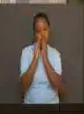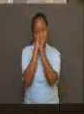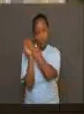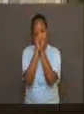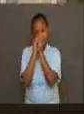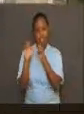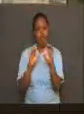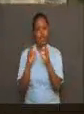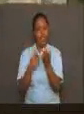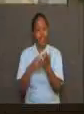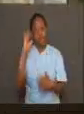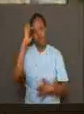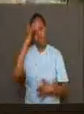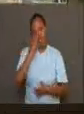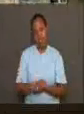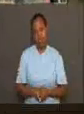the disease.